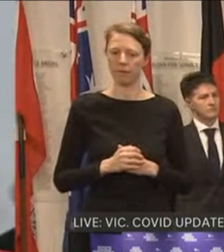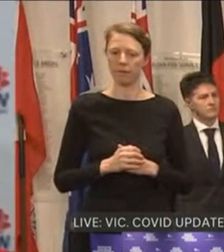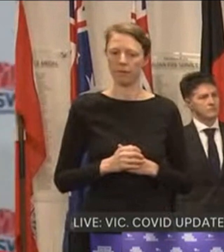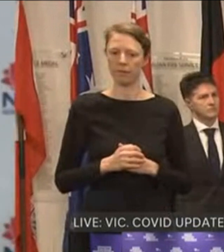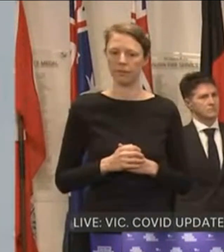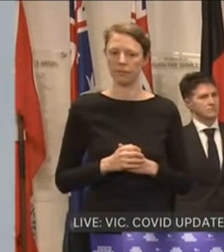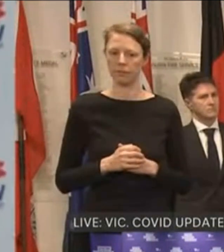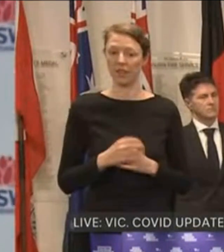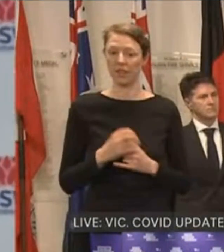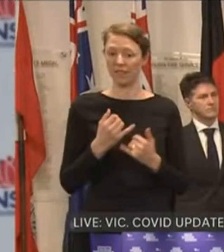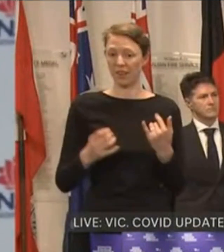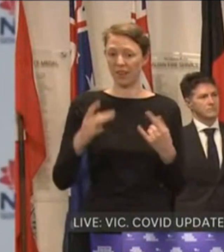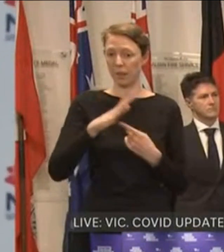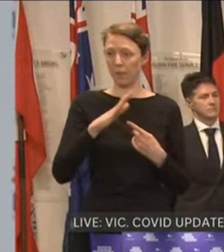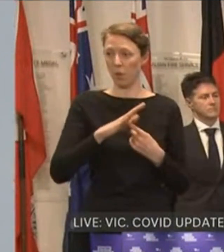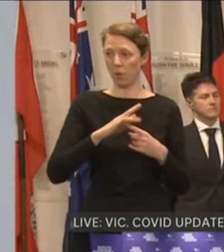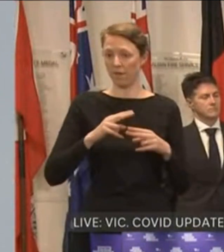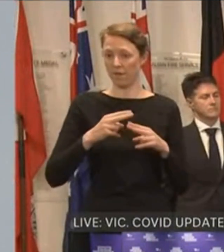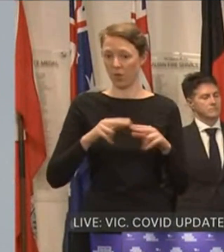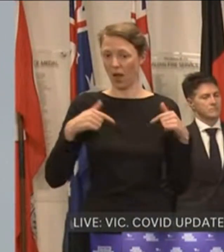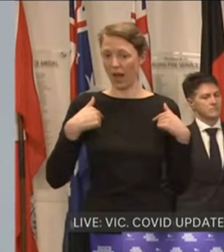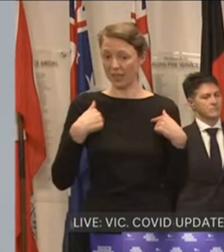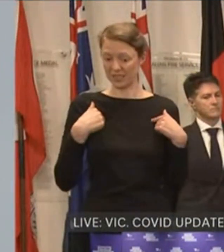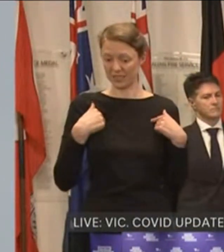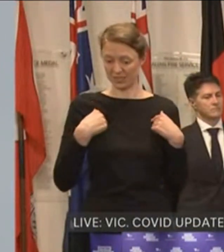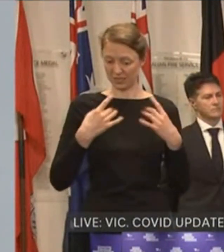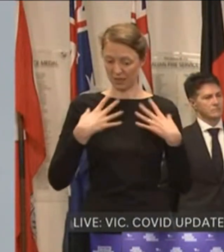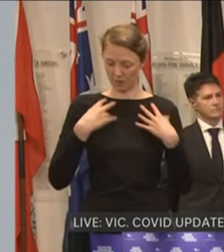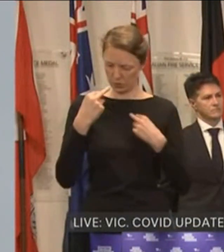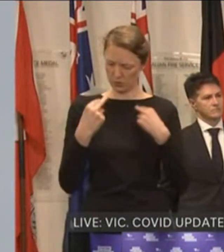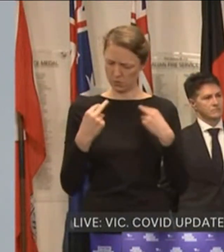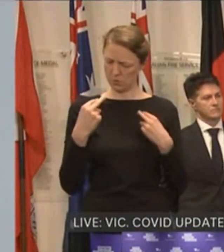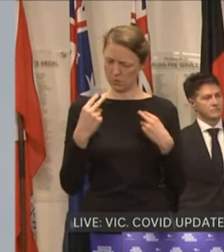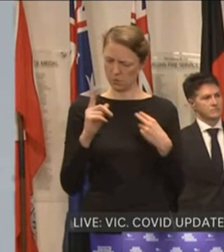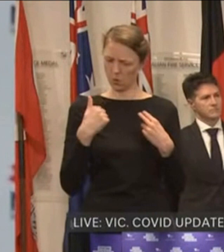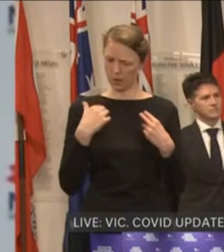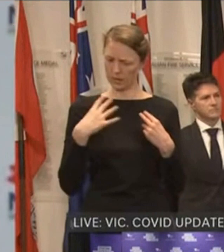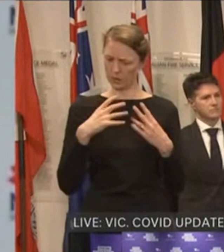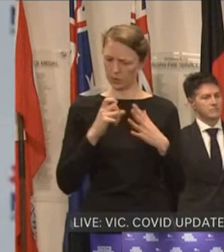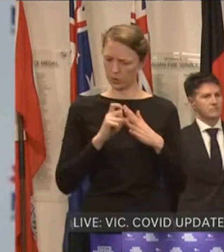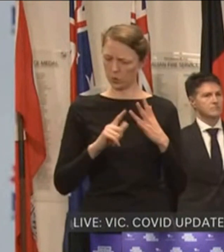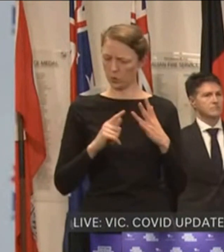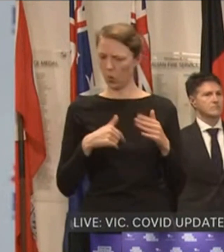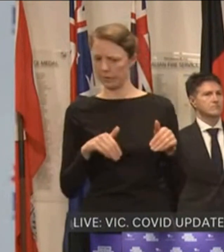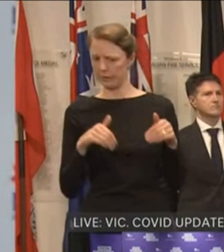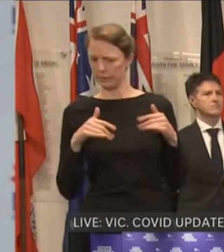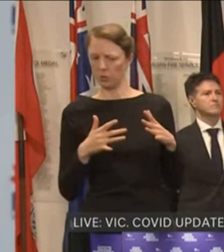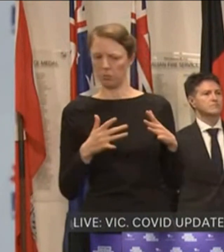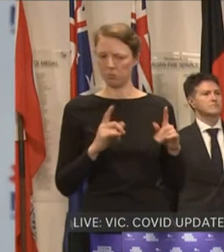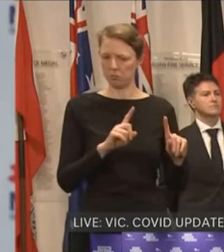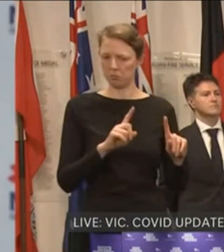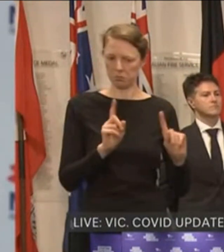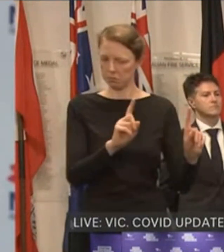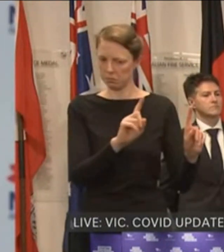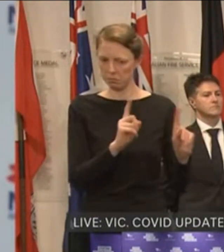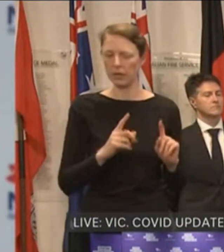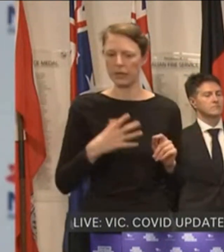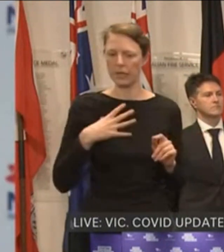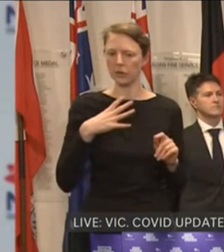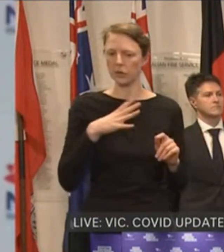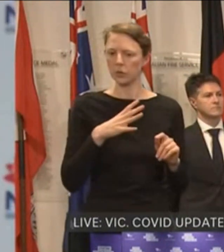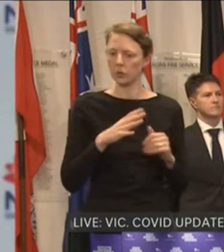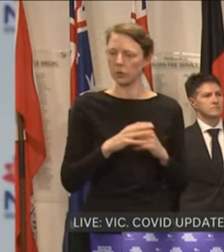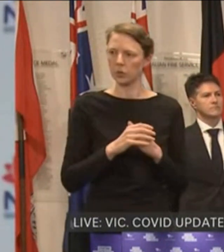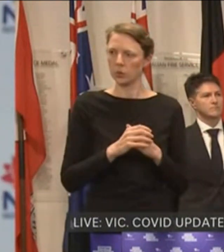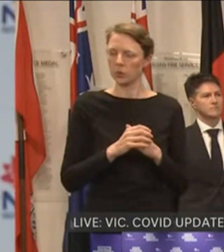I would just recommend everybody take the health advice, which is try and limit any of your social activity, be extra aware